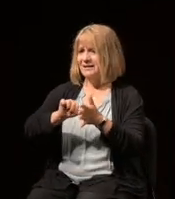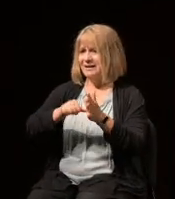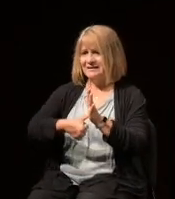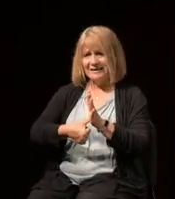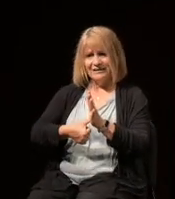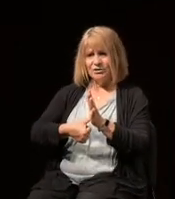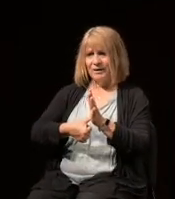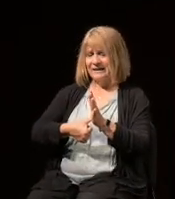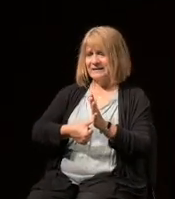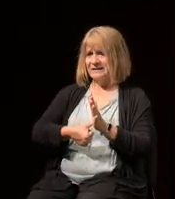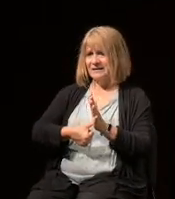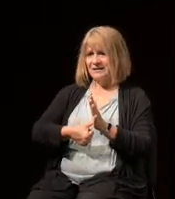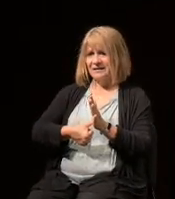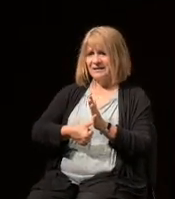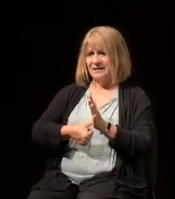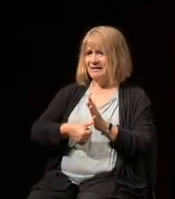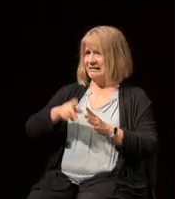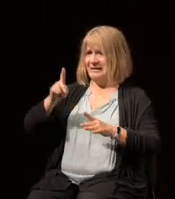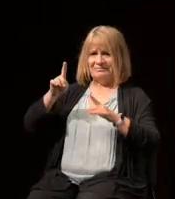That loss accentuates